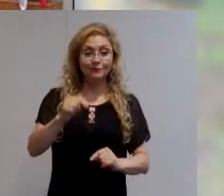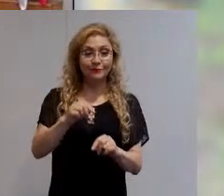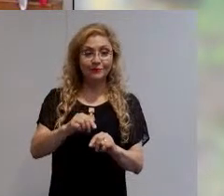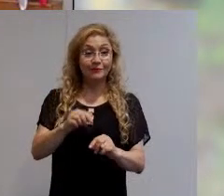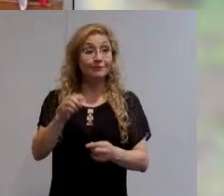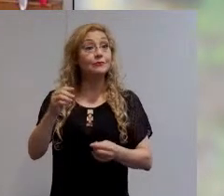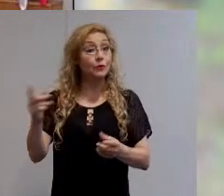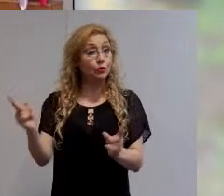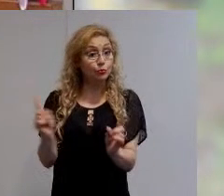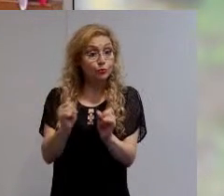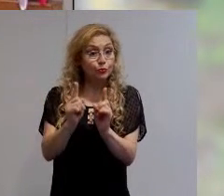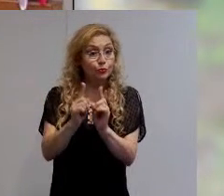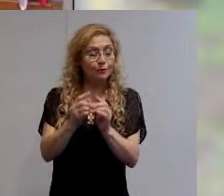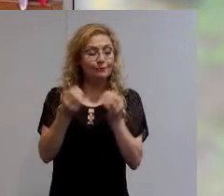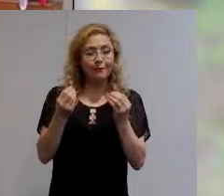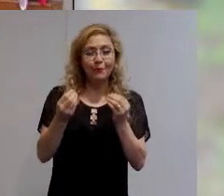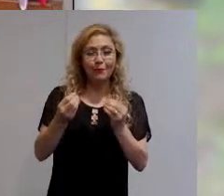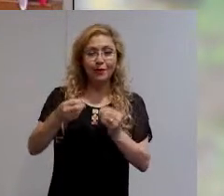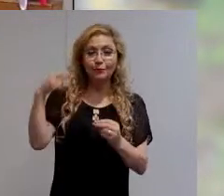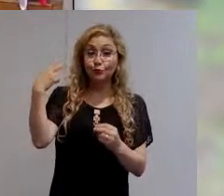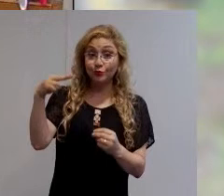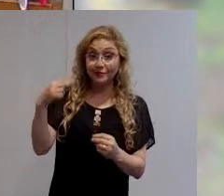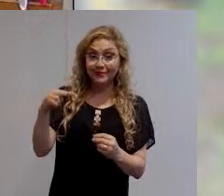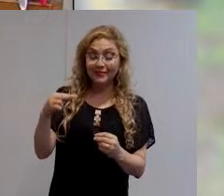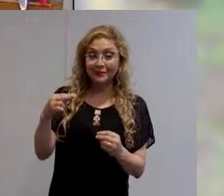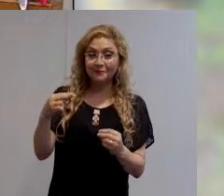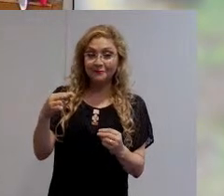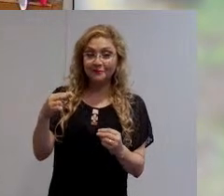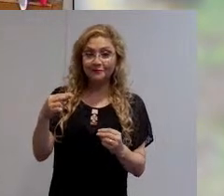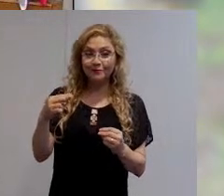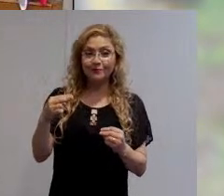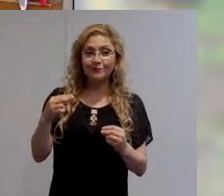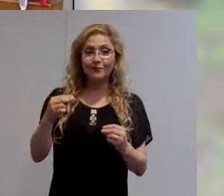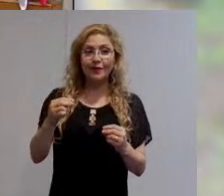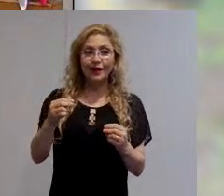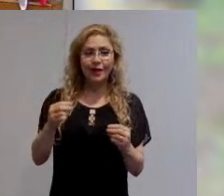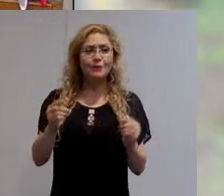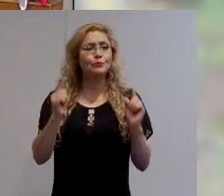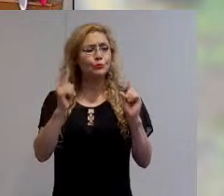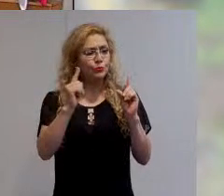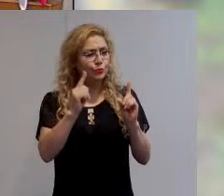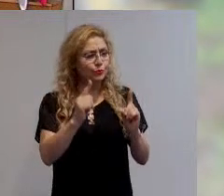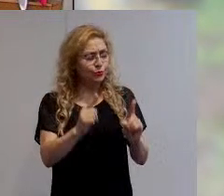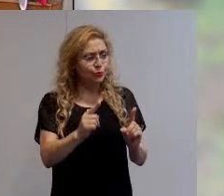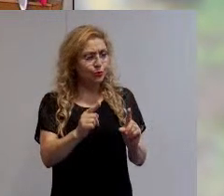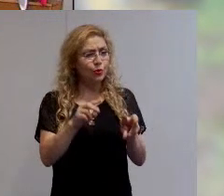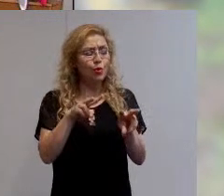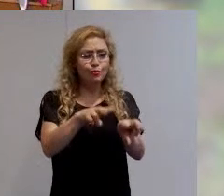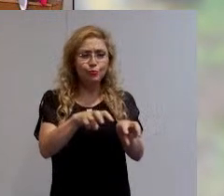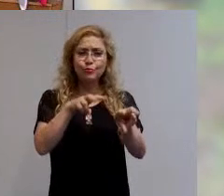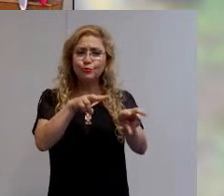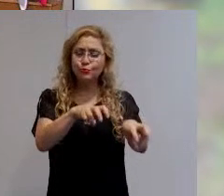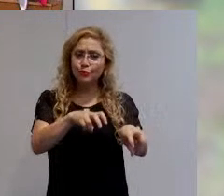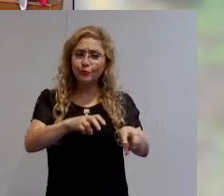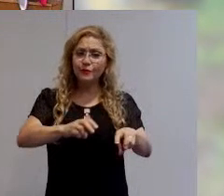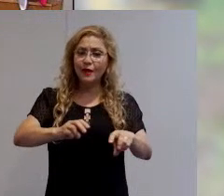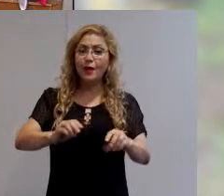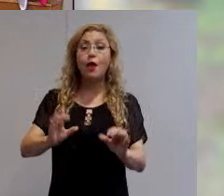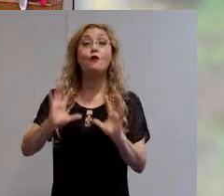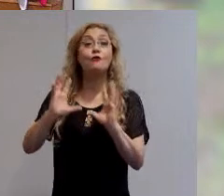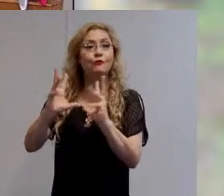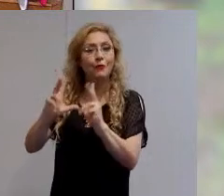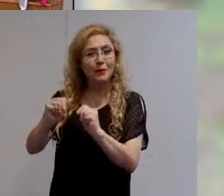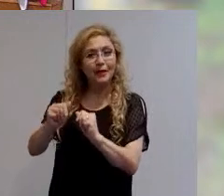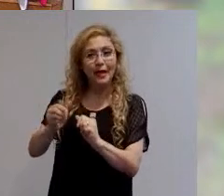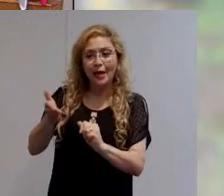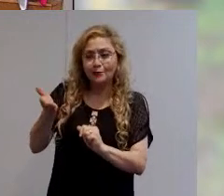event today is an opportunity. It is good news as well. It's an opportunity because it provides us with a moment dedicated